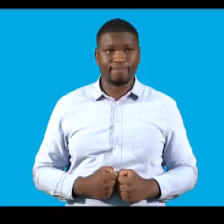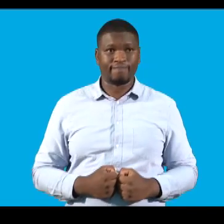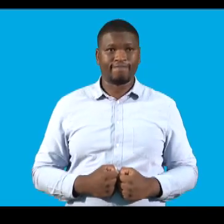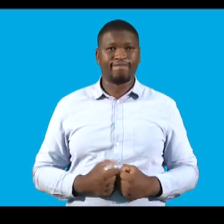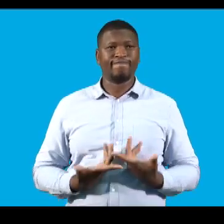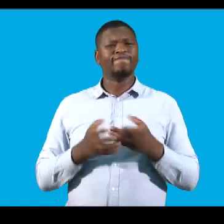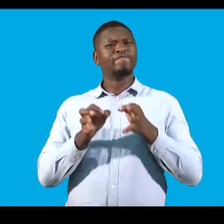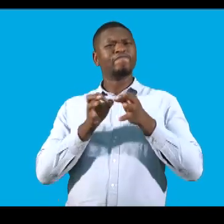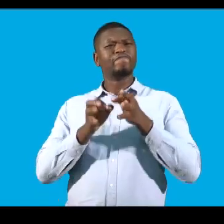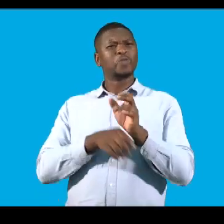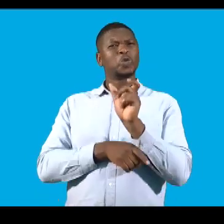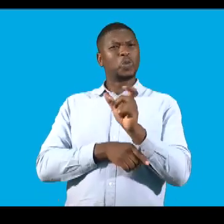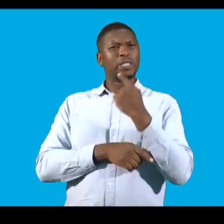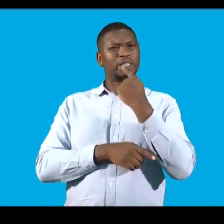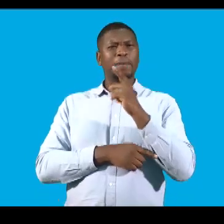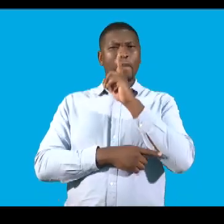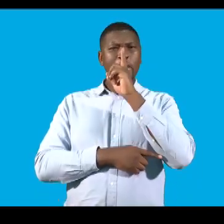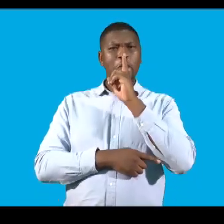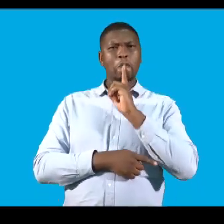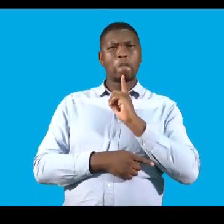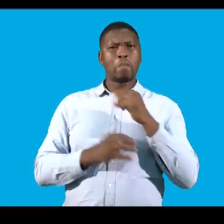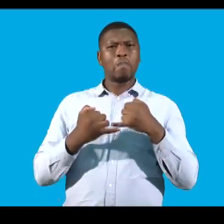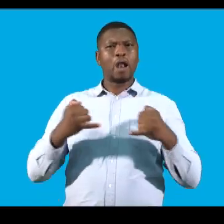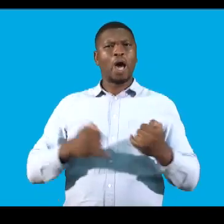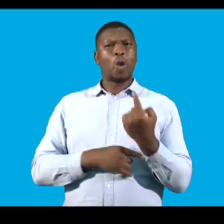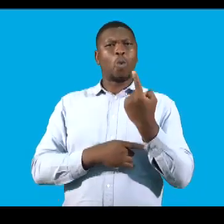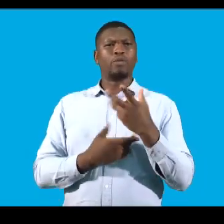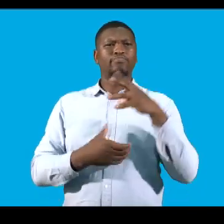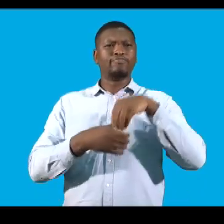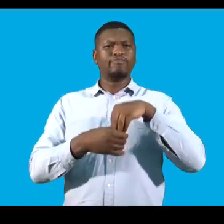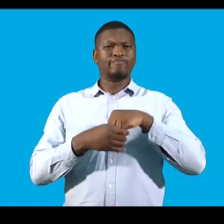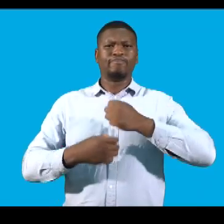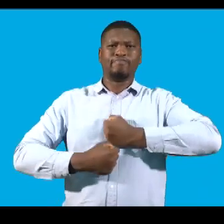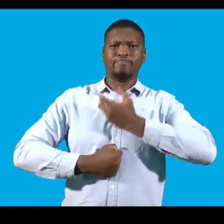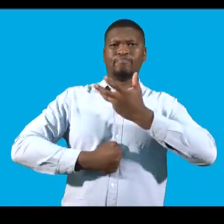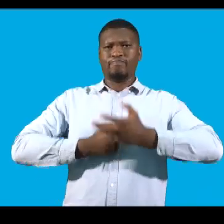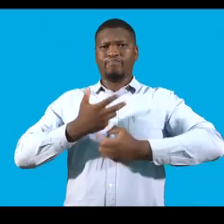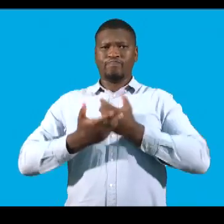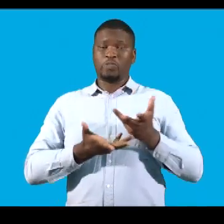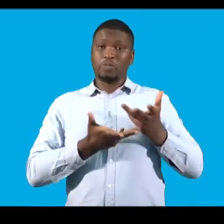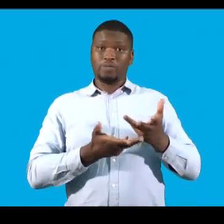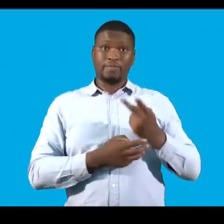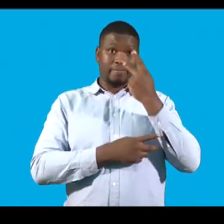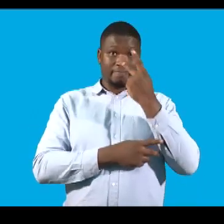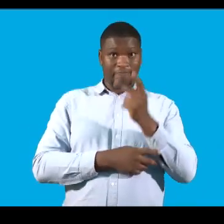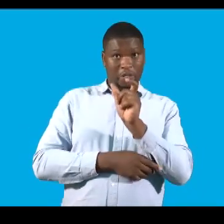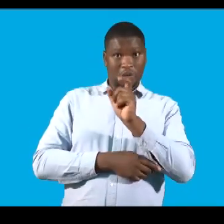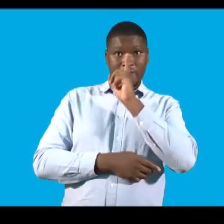Explain the use of the word silence in line 1 in the context of the poem. So